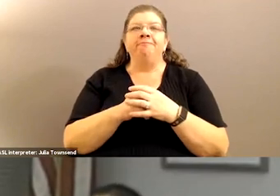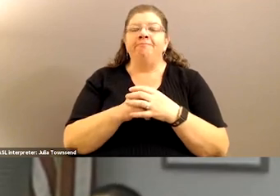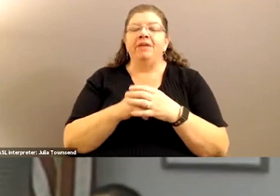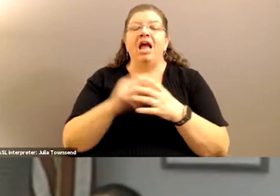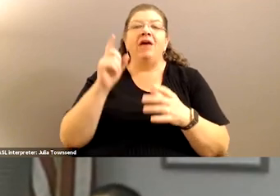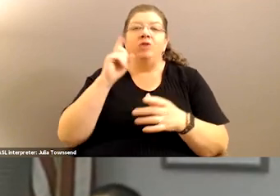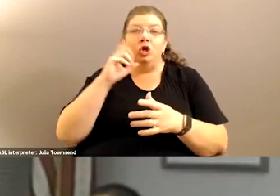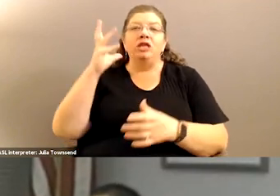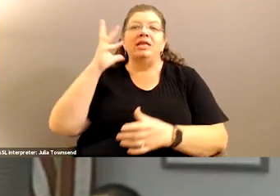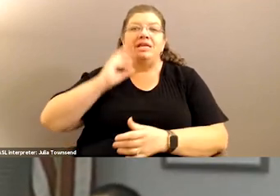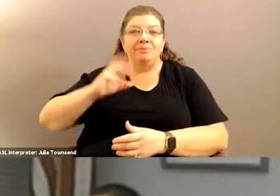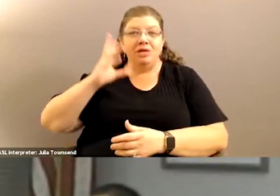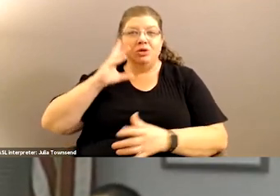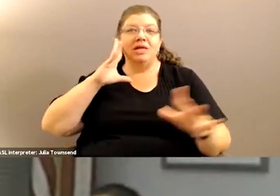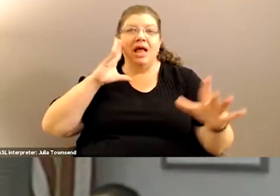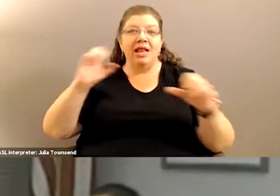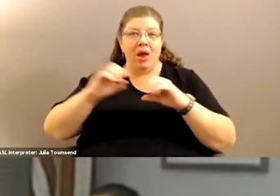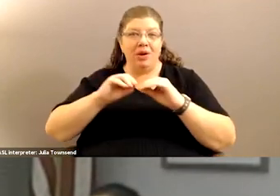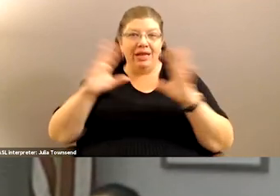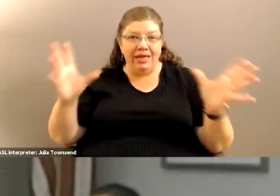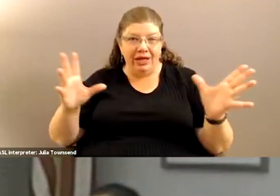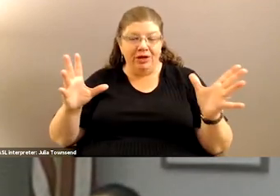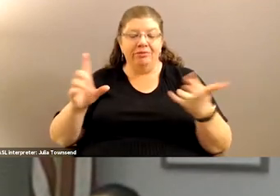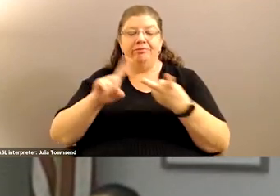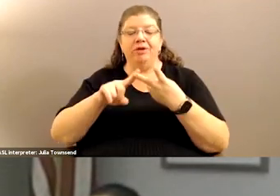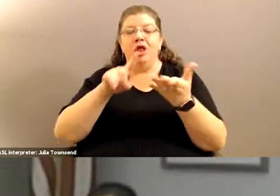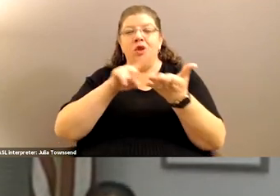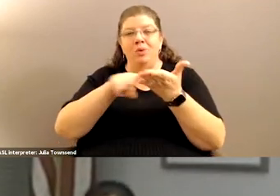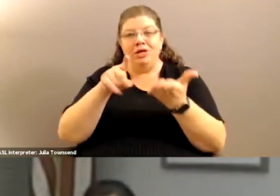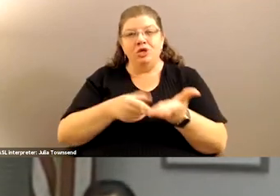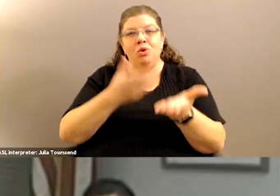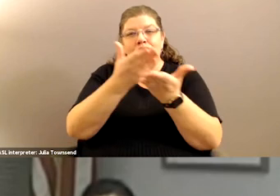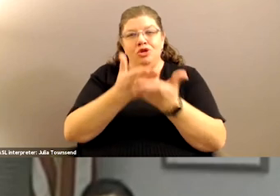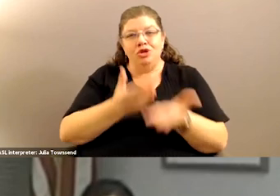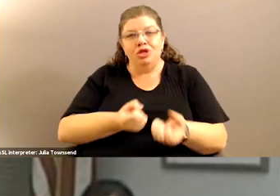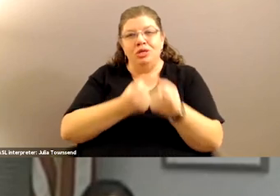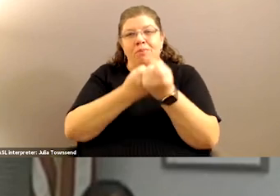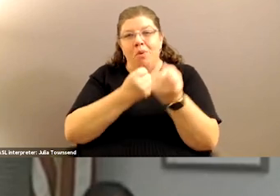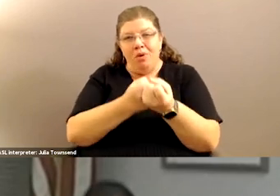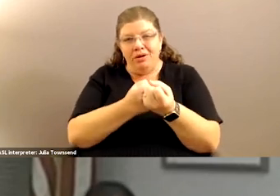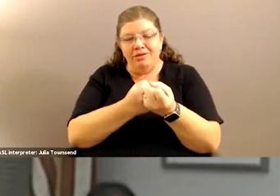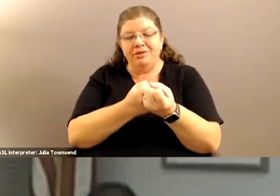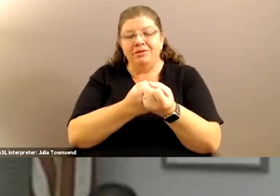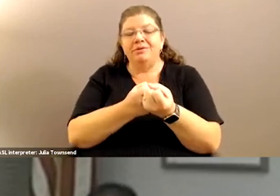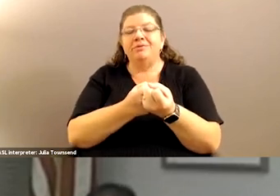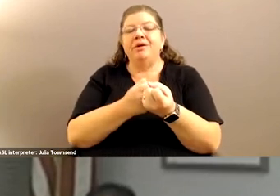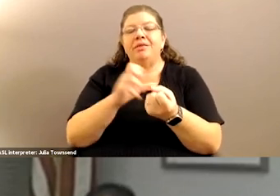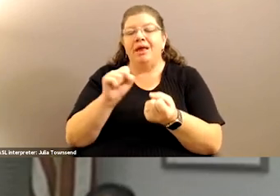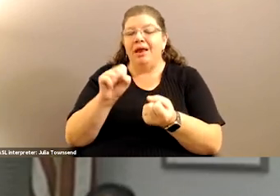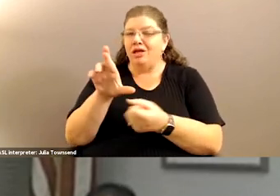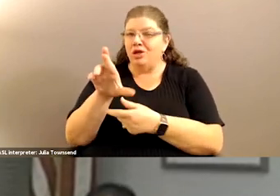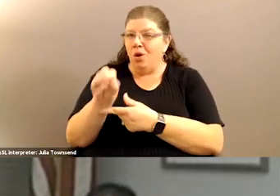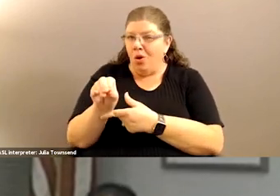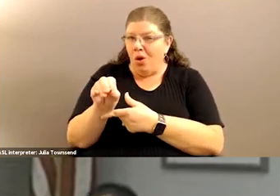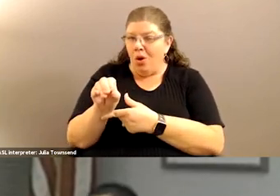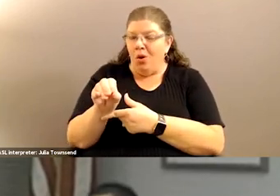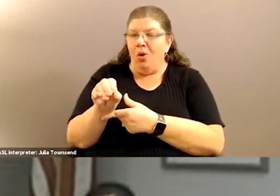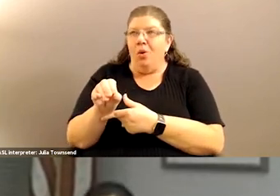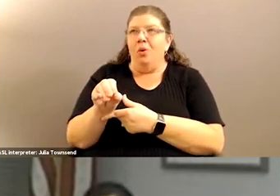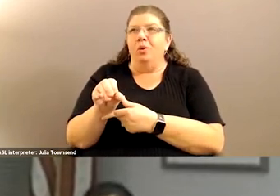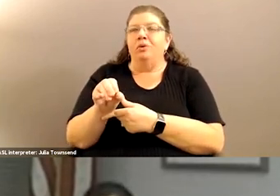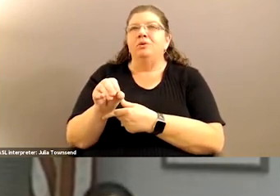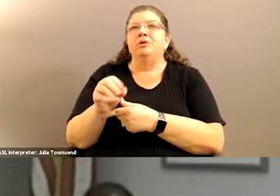experiences loud and clear the research supports the fact that sros disproportionately